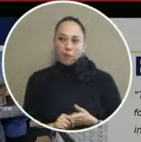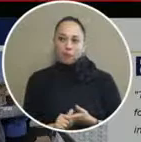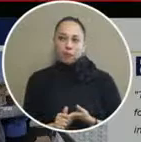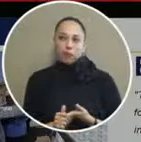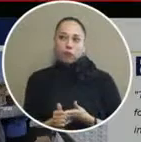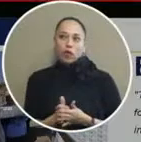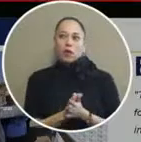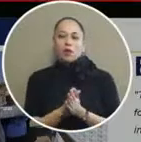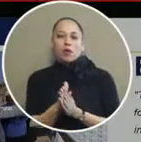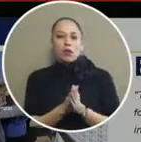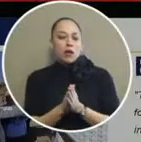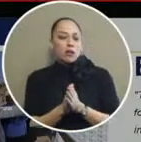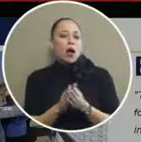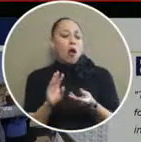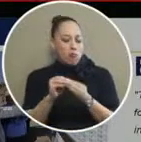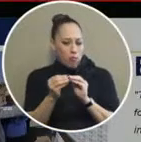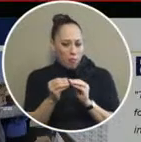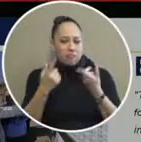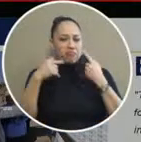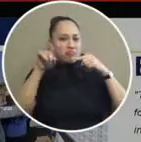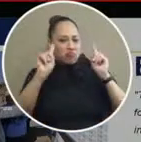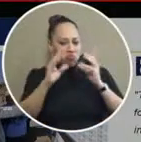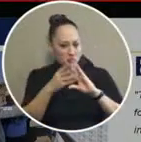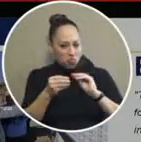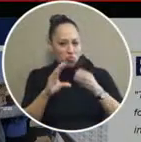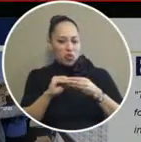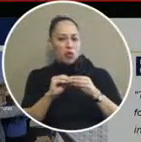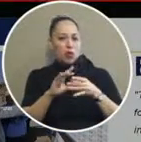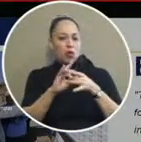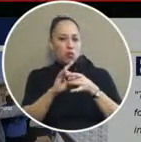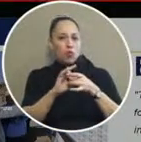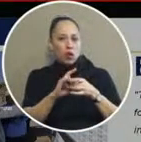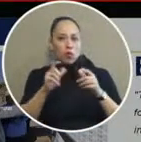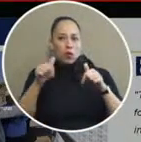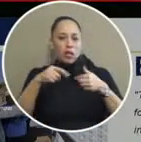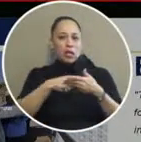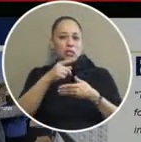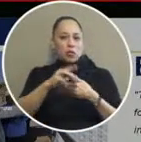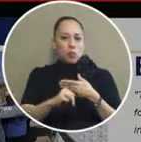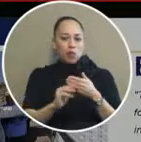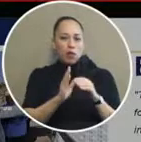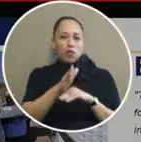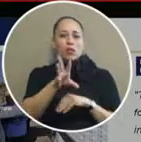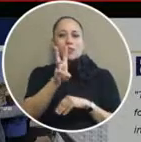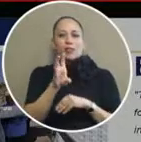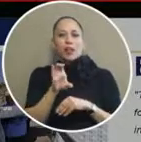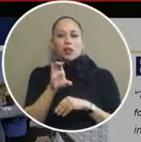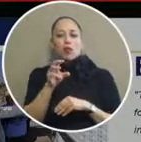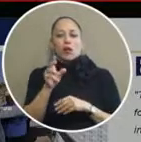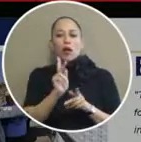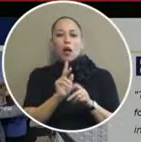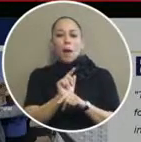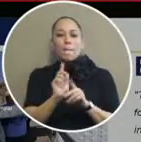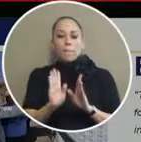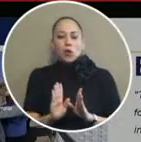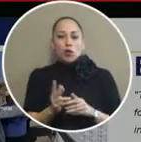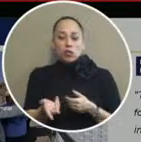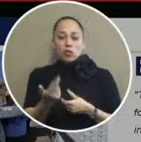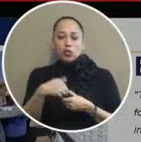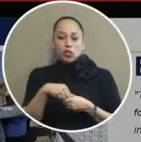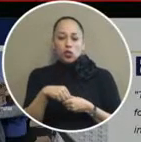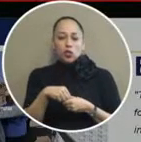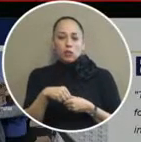There have been a number of success stories related to this program from the over 600 employees who are